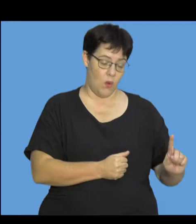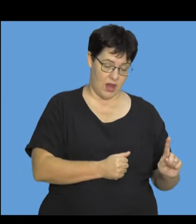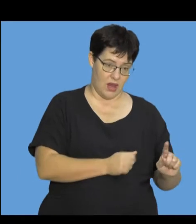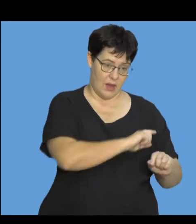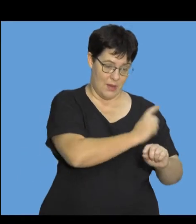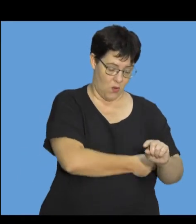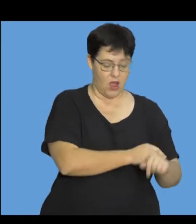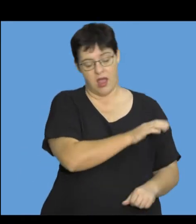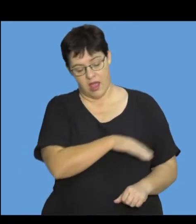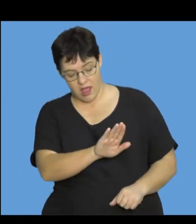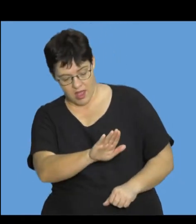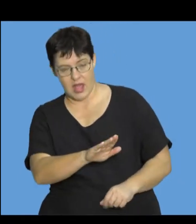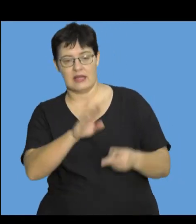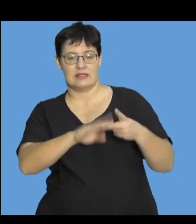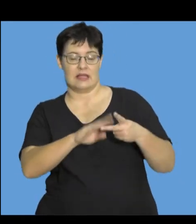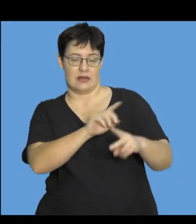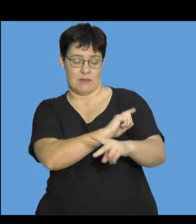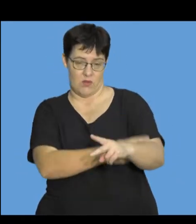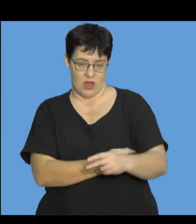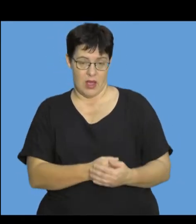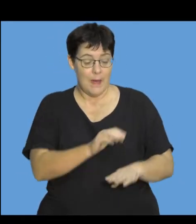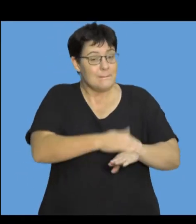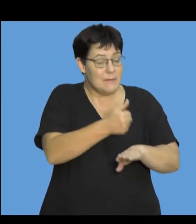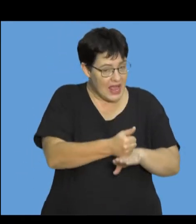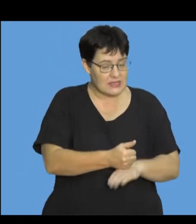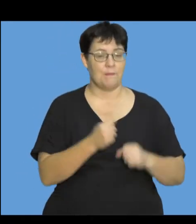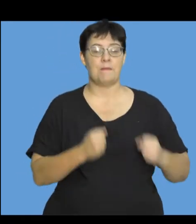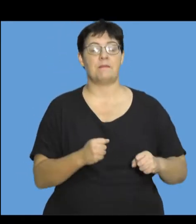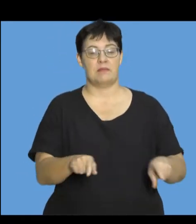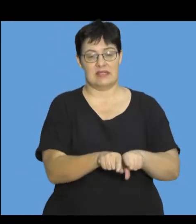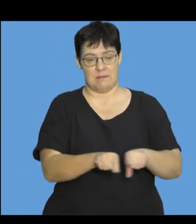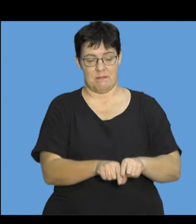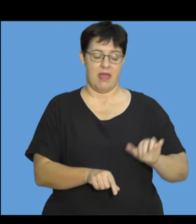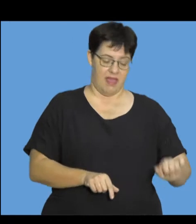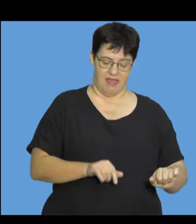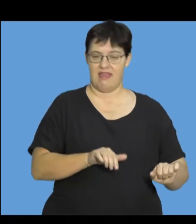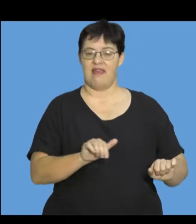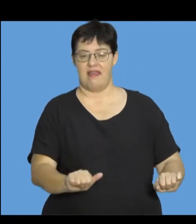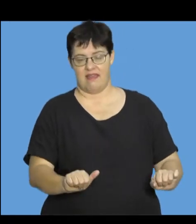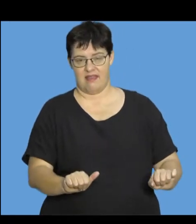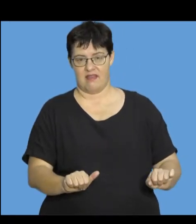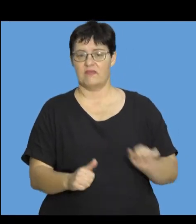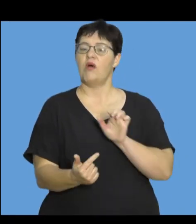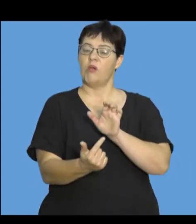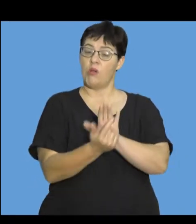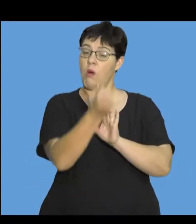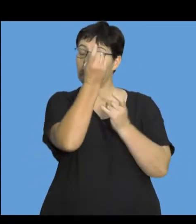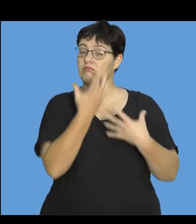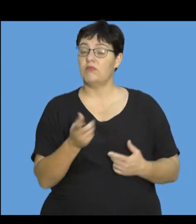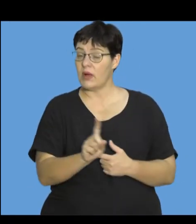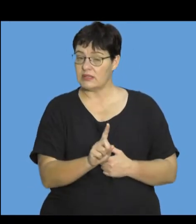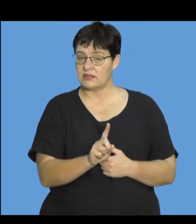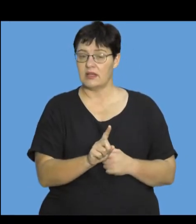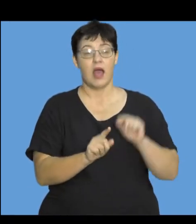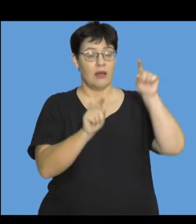power, and this will be another power. They have the same base, which is a, and the law will then say that we